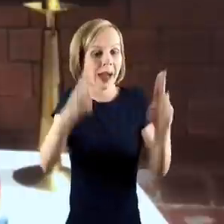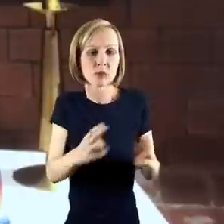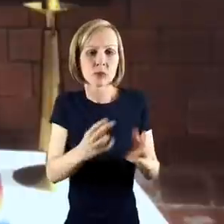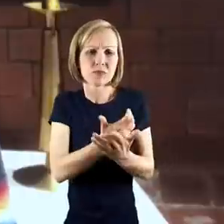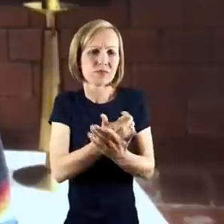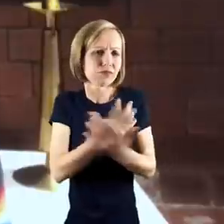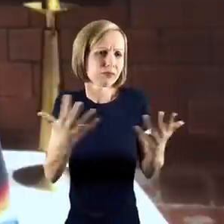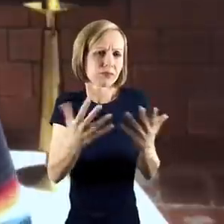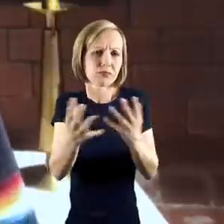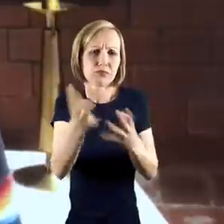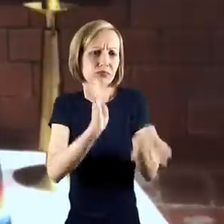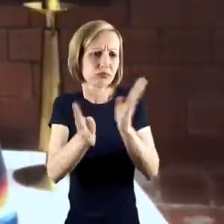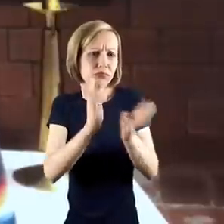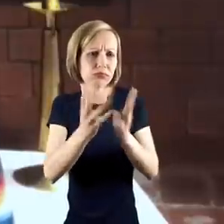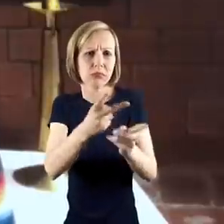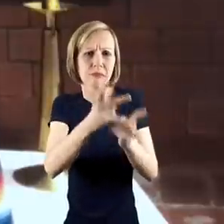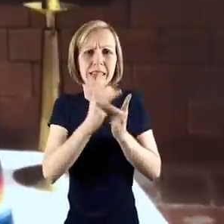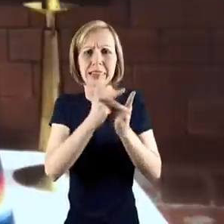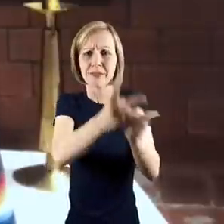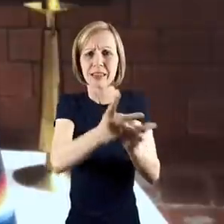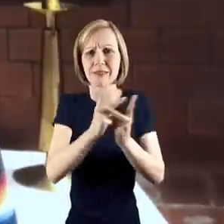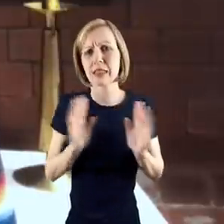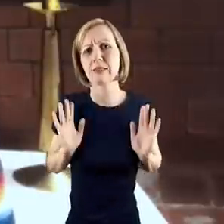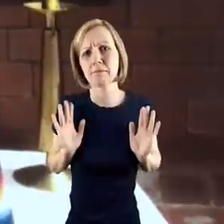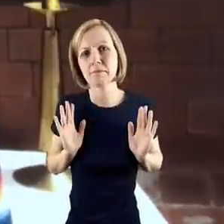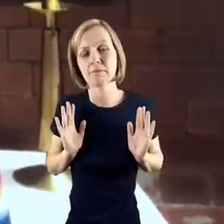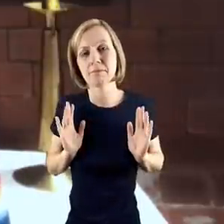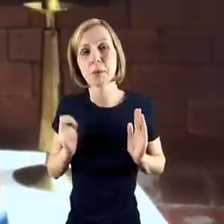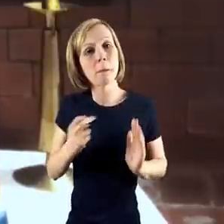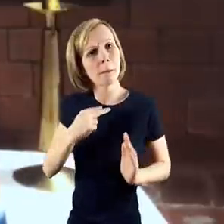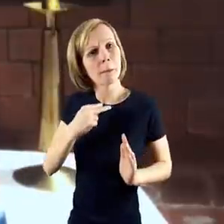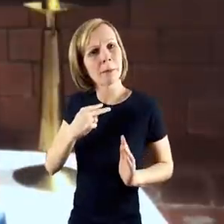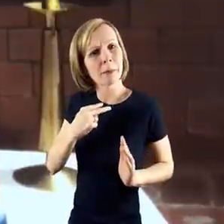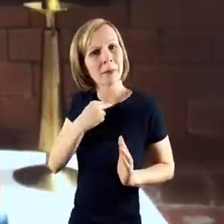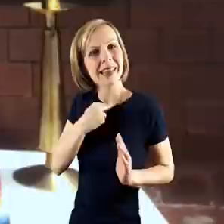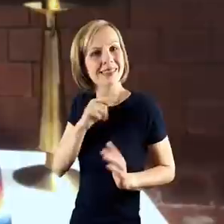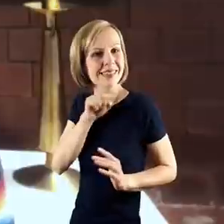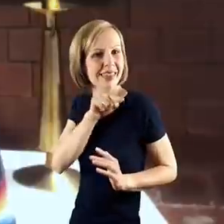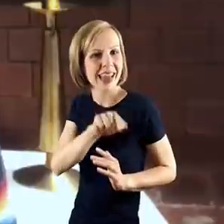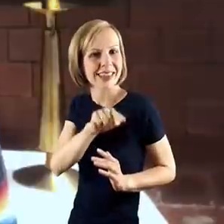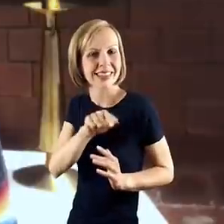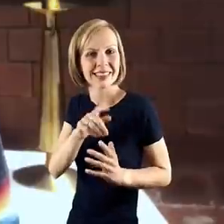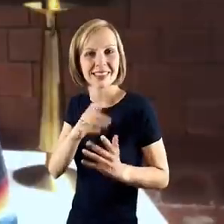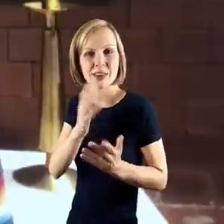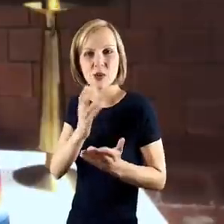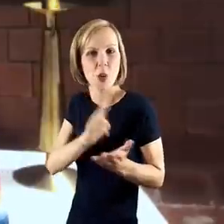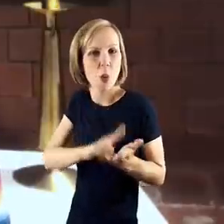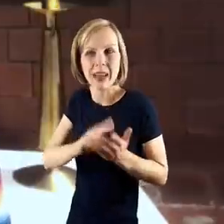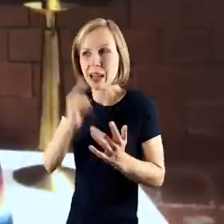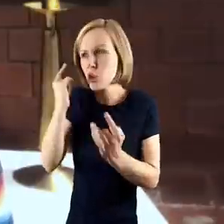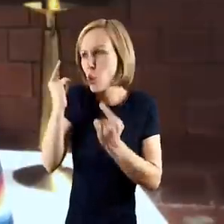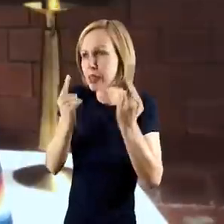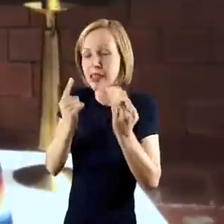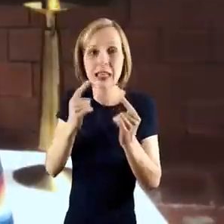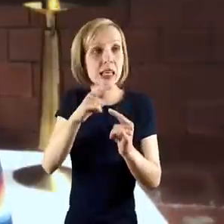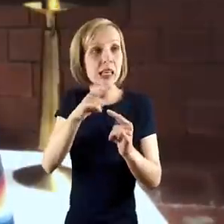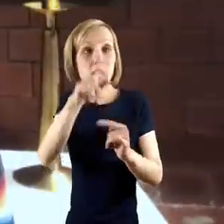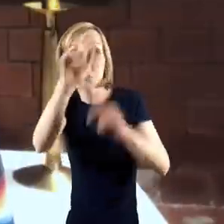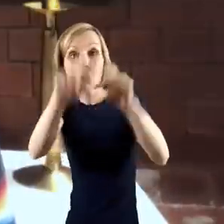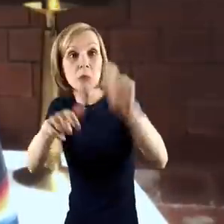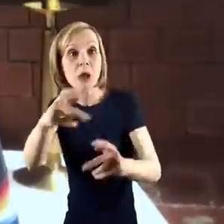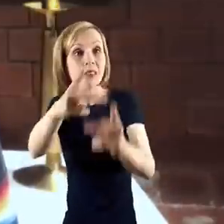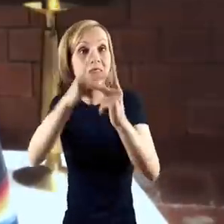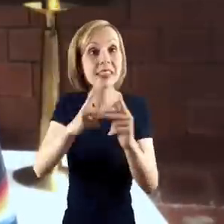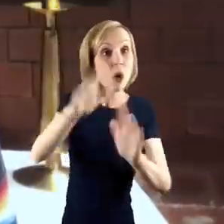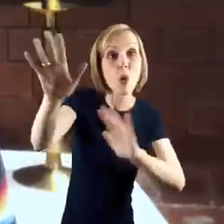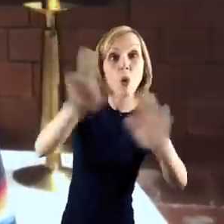with many guests coming and going. But I've missed that hustle and bustle of guests